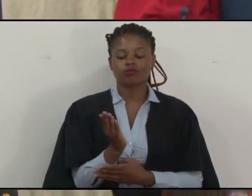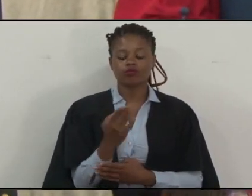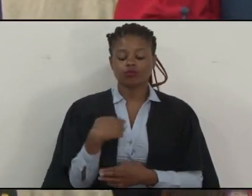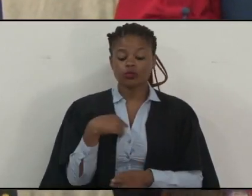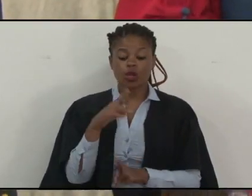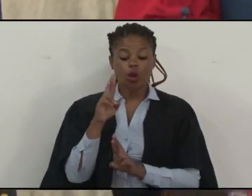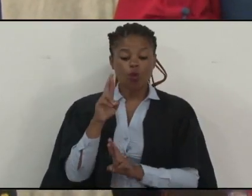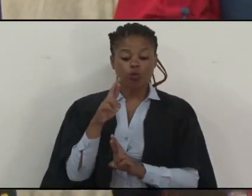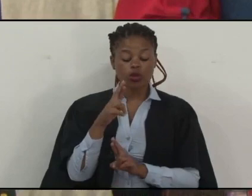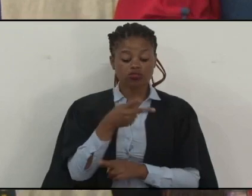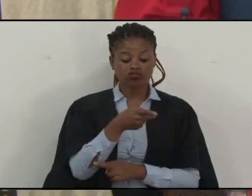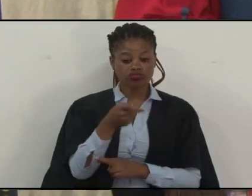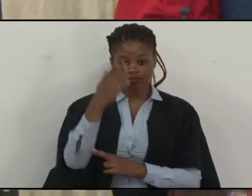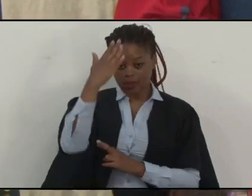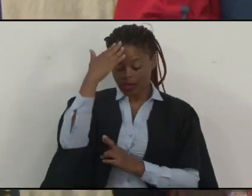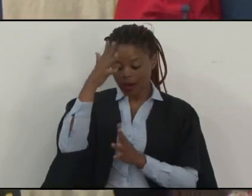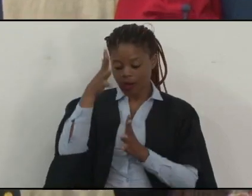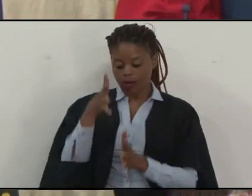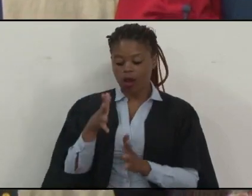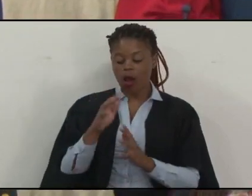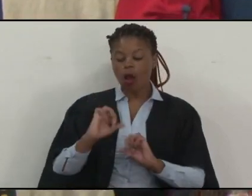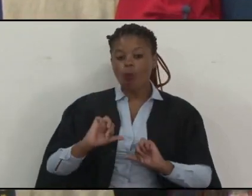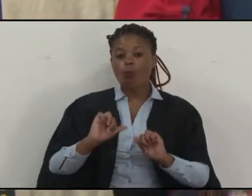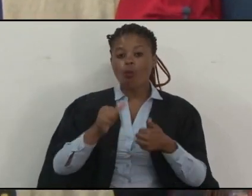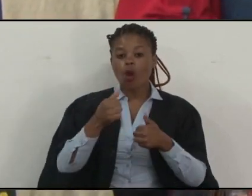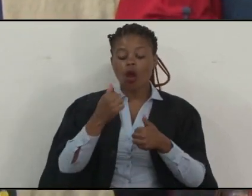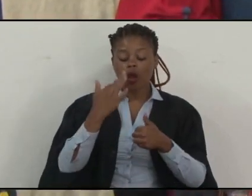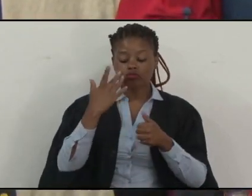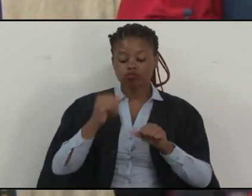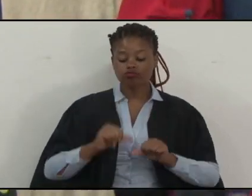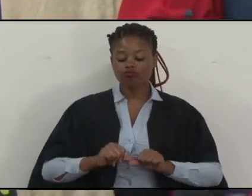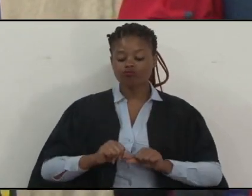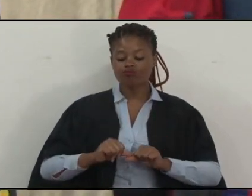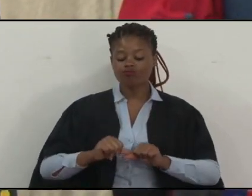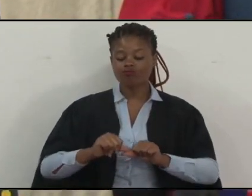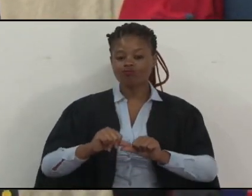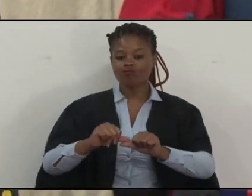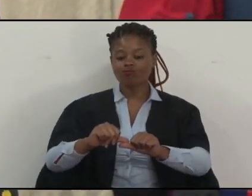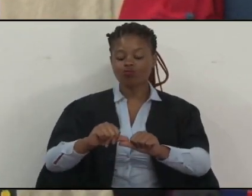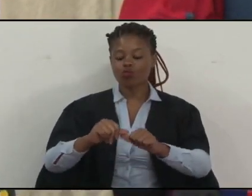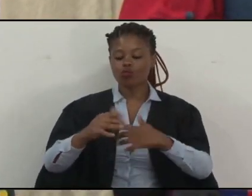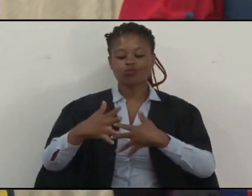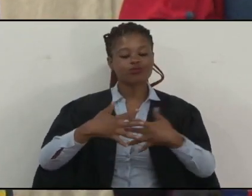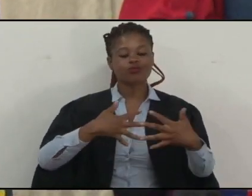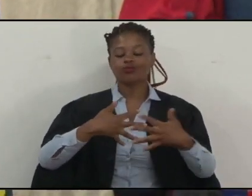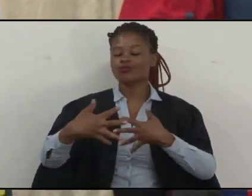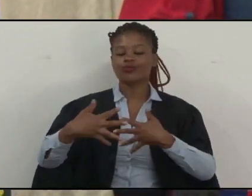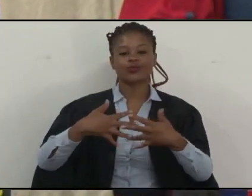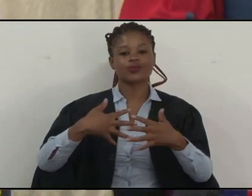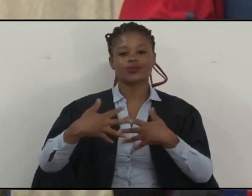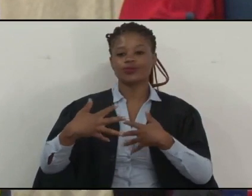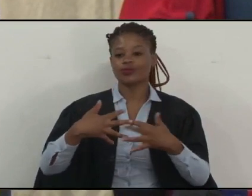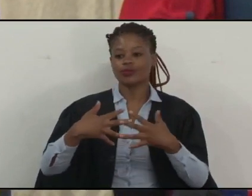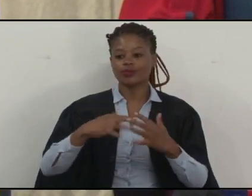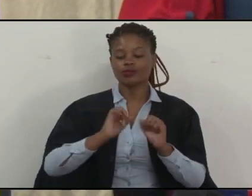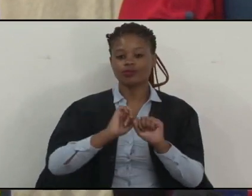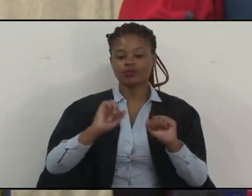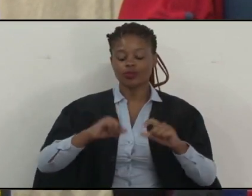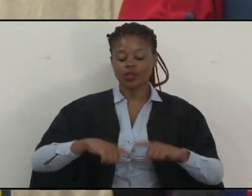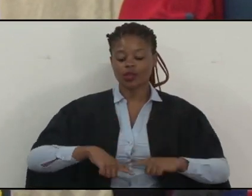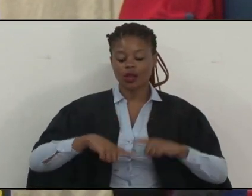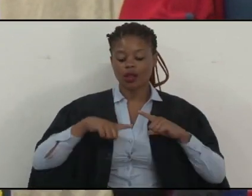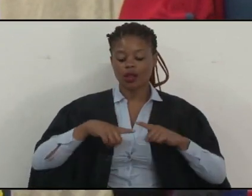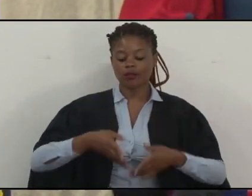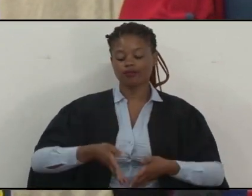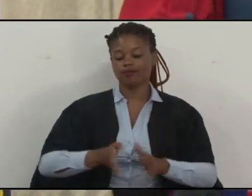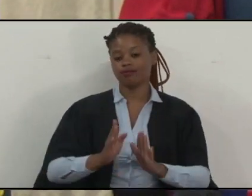I wish all our graduates well as you journey forth to wherever the next phase